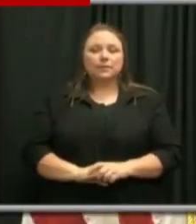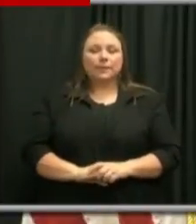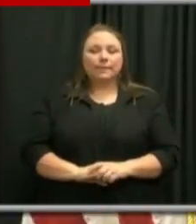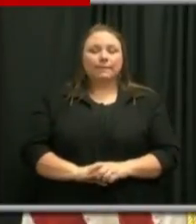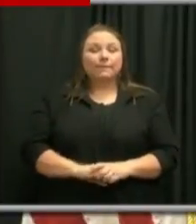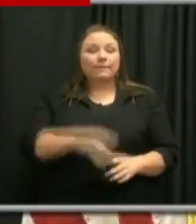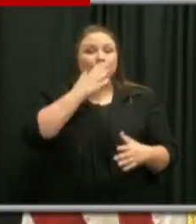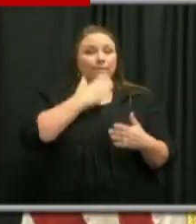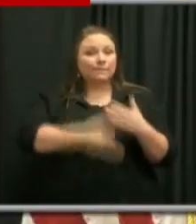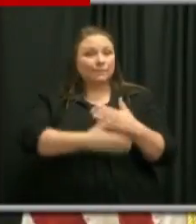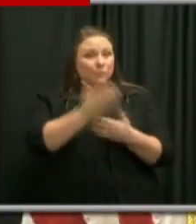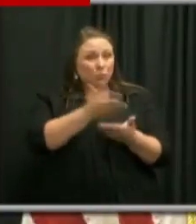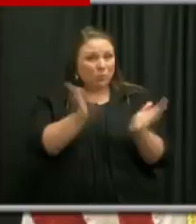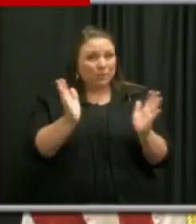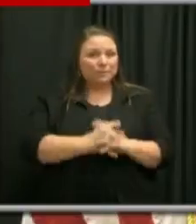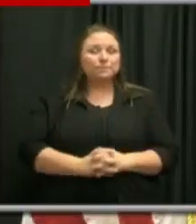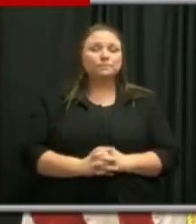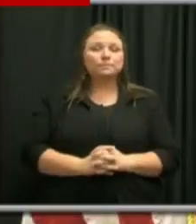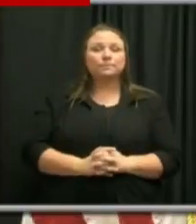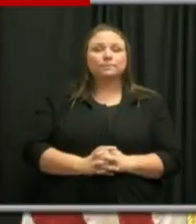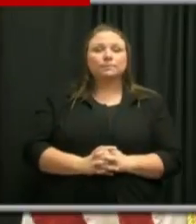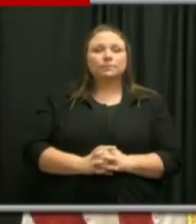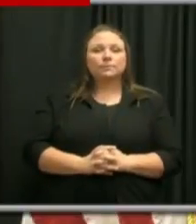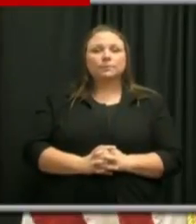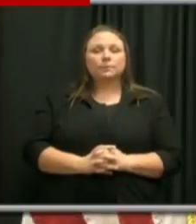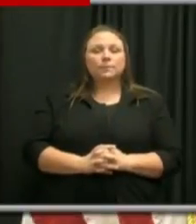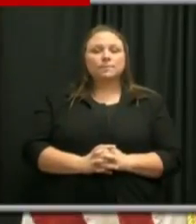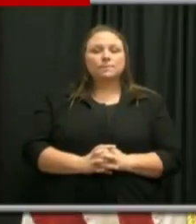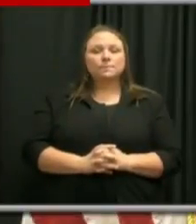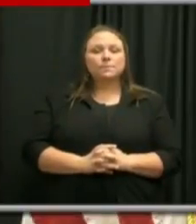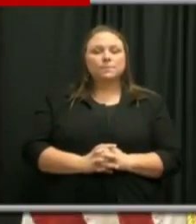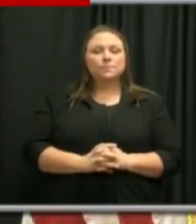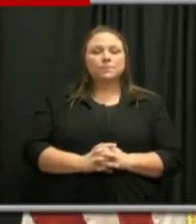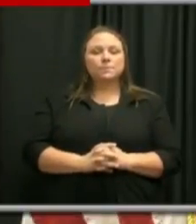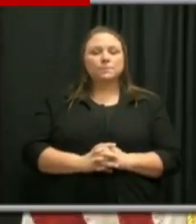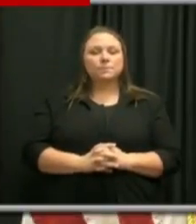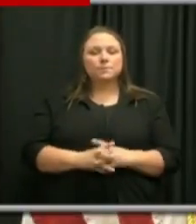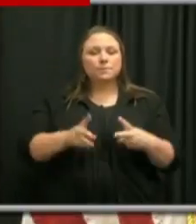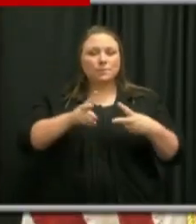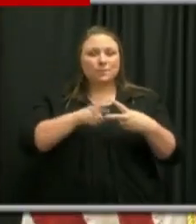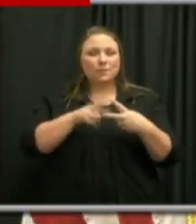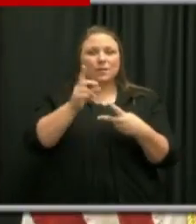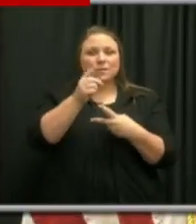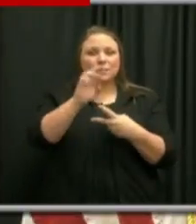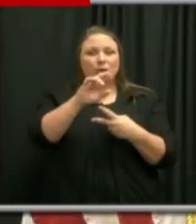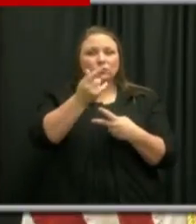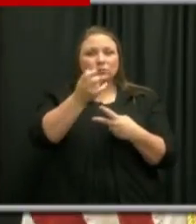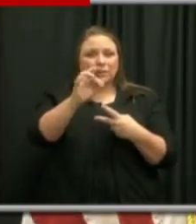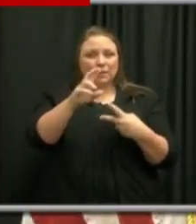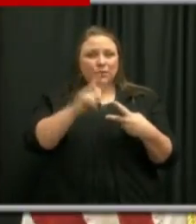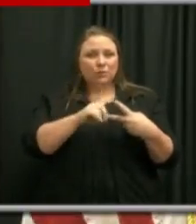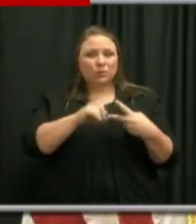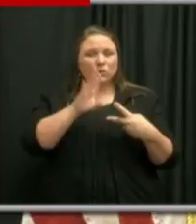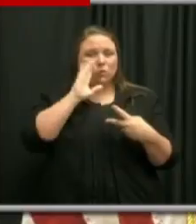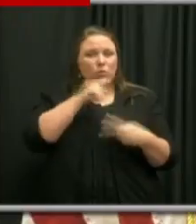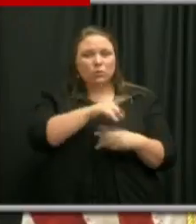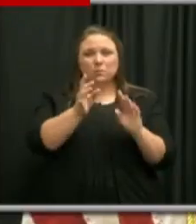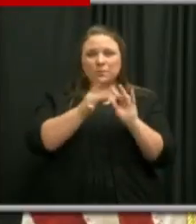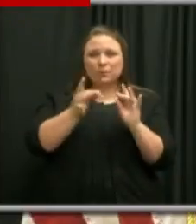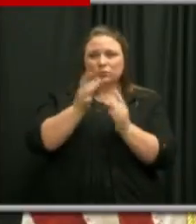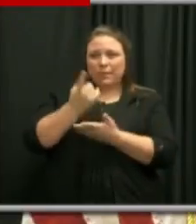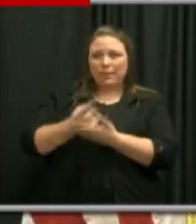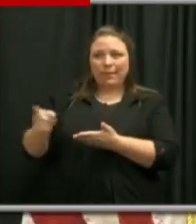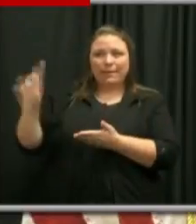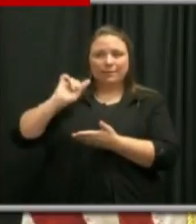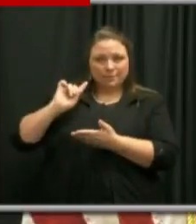Yes, good morning, everybody. I have a couple of questions. One, Dr. Jahangir, I know you mentioned, I believe it was last week,